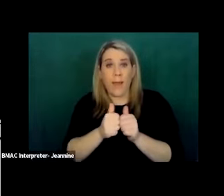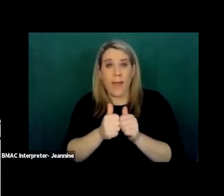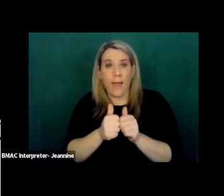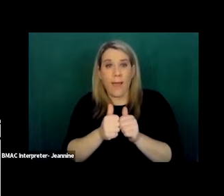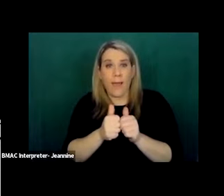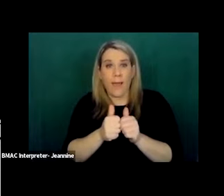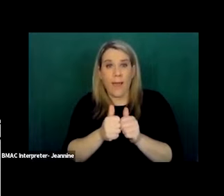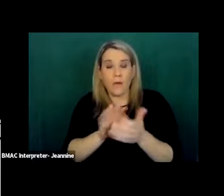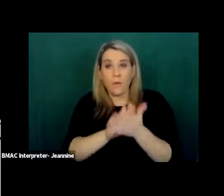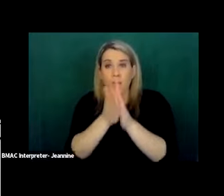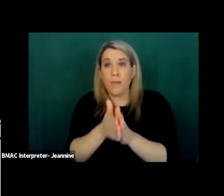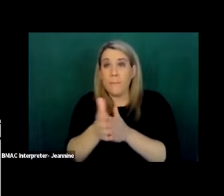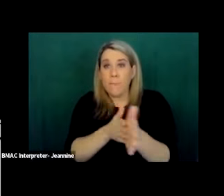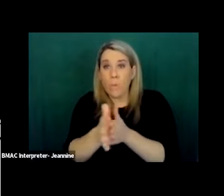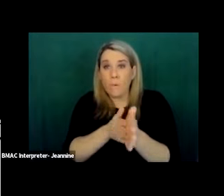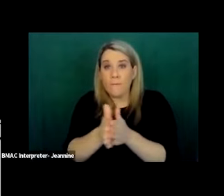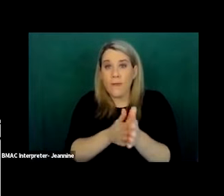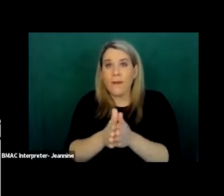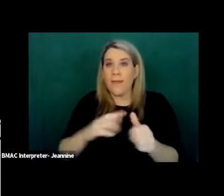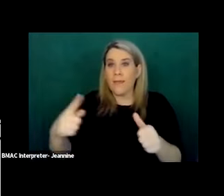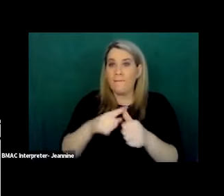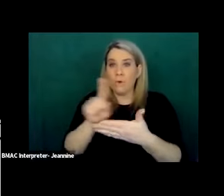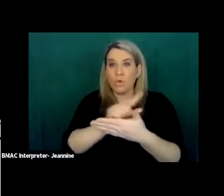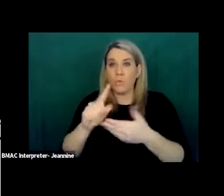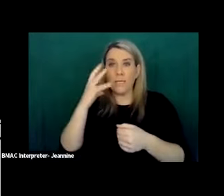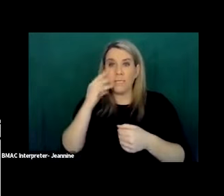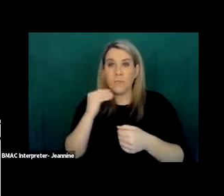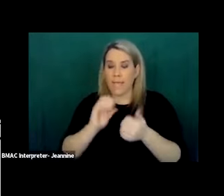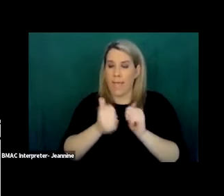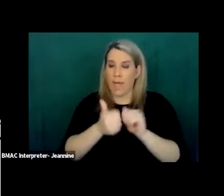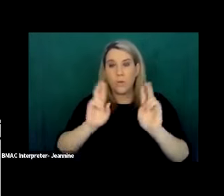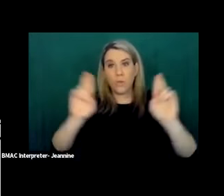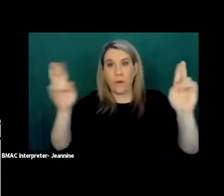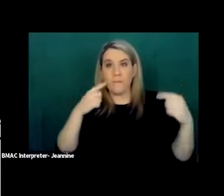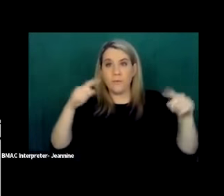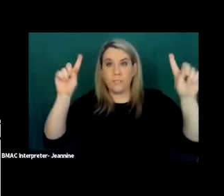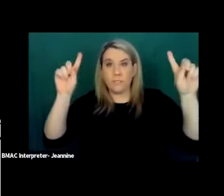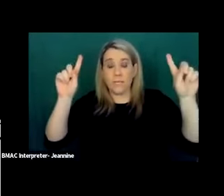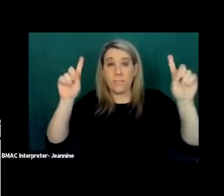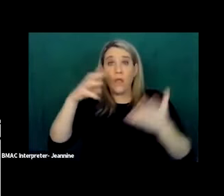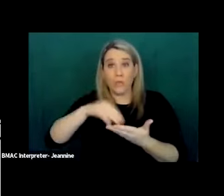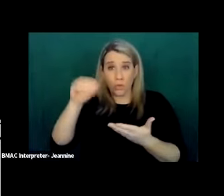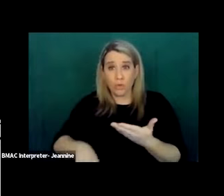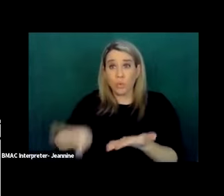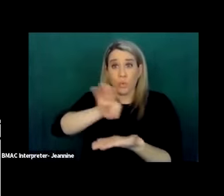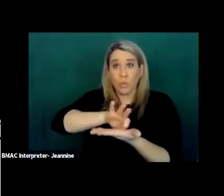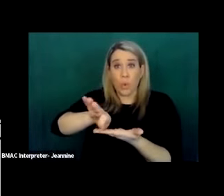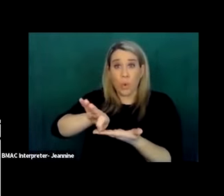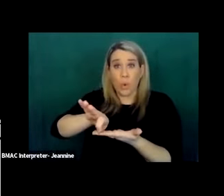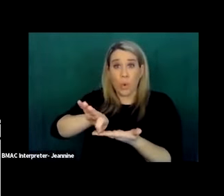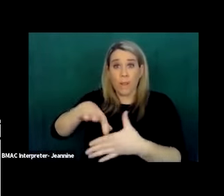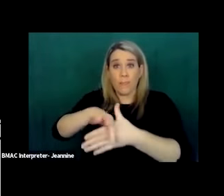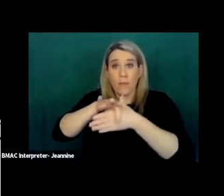and first-week experiences, how to set yourself up for success. And the students overwhelmingly rated the